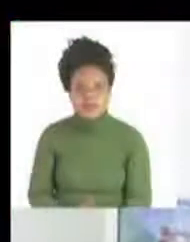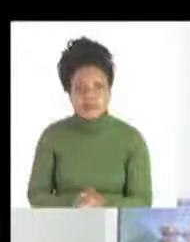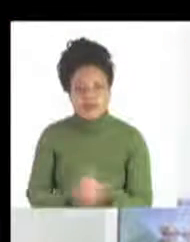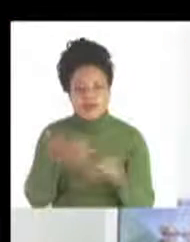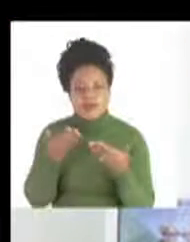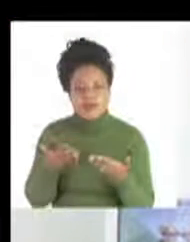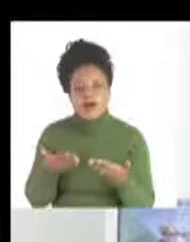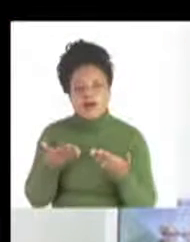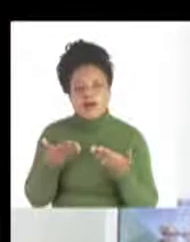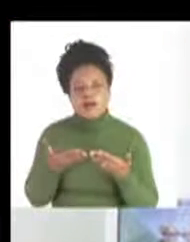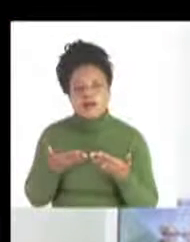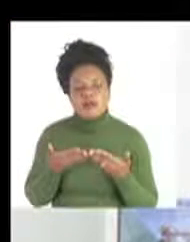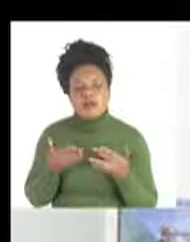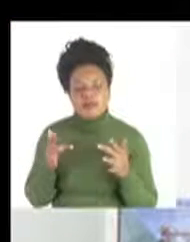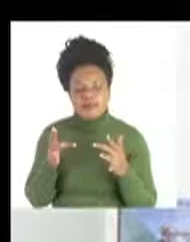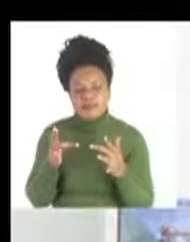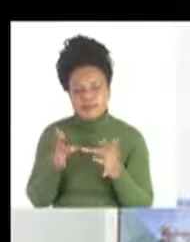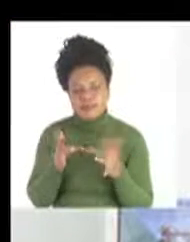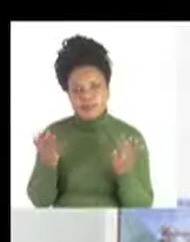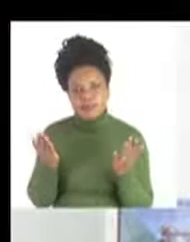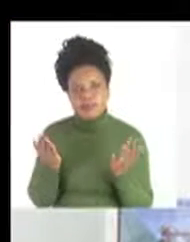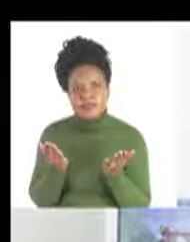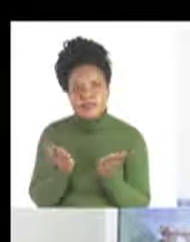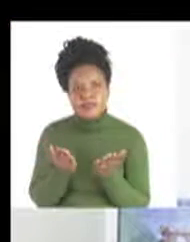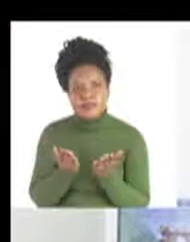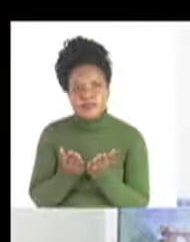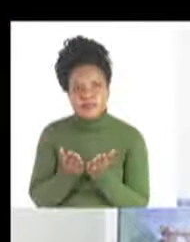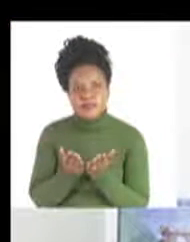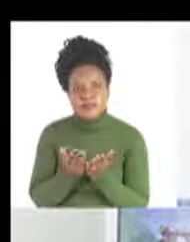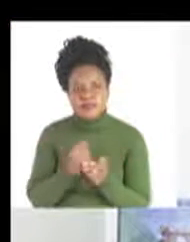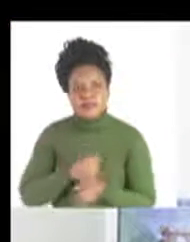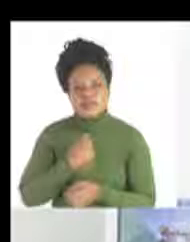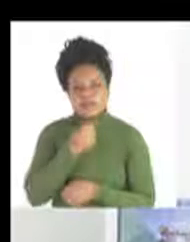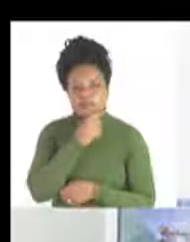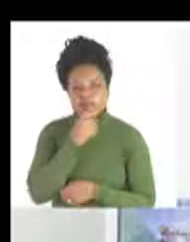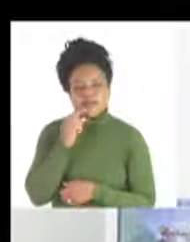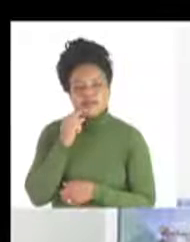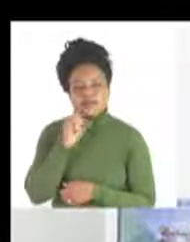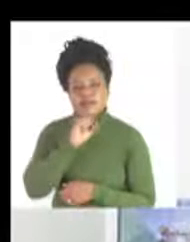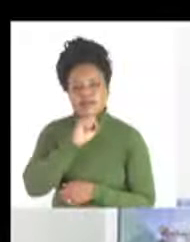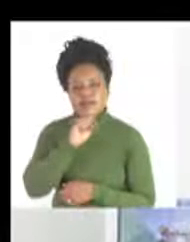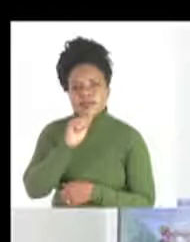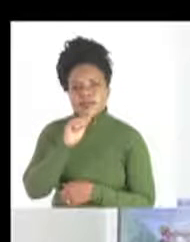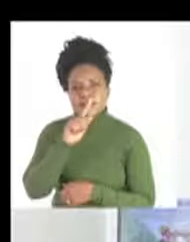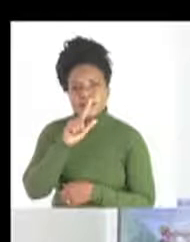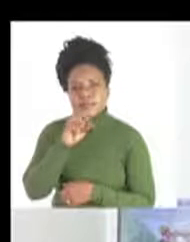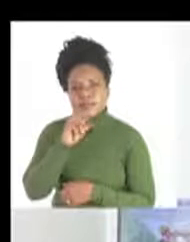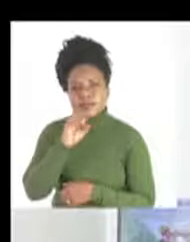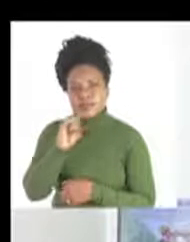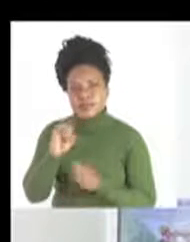Welcome to MyZone Online School. My name is Mr. Litwai Dumi. Welcome, Clarice.